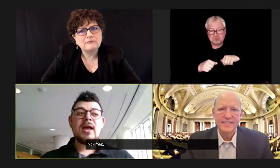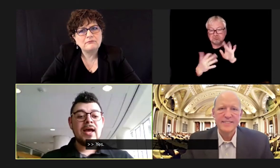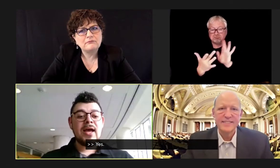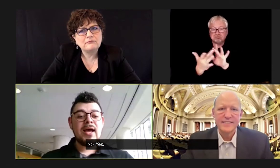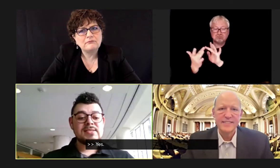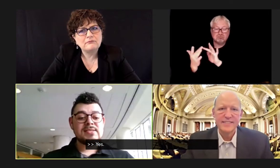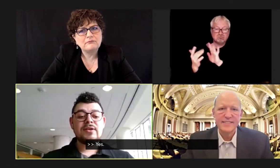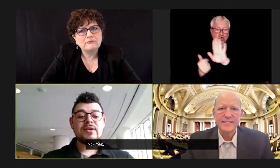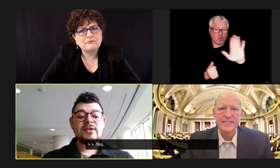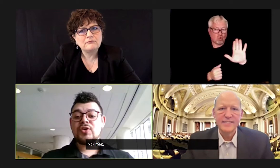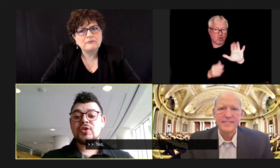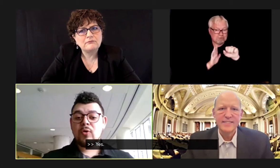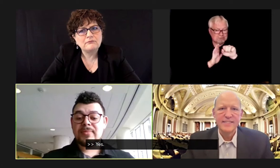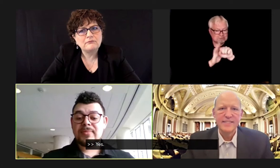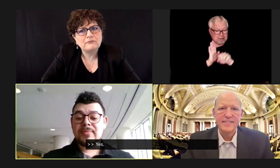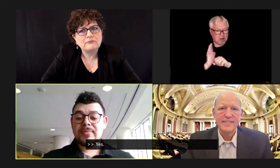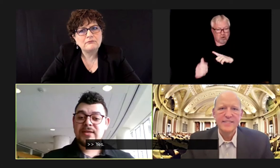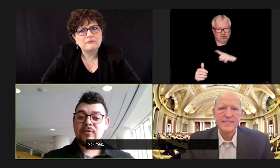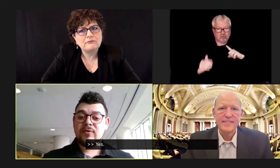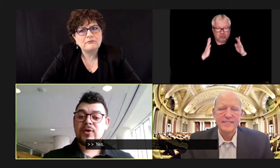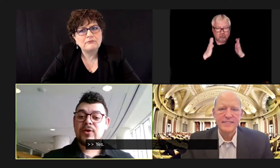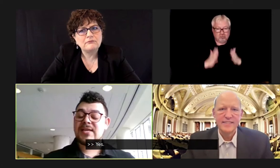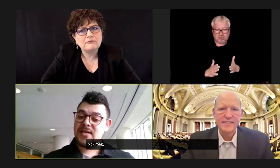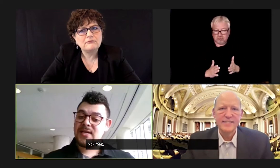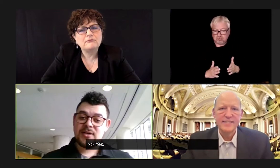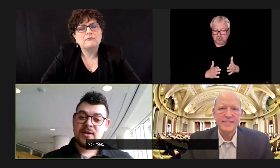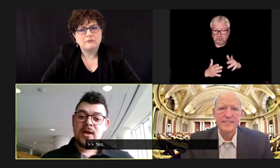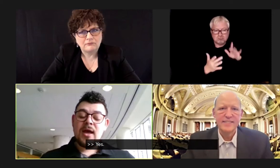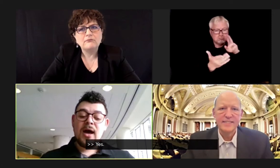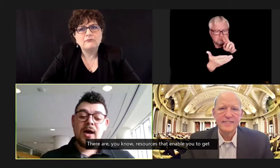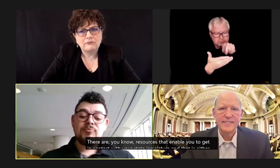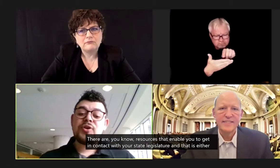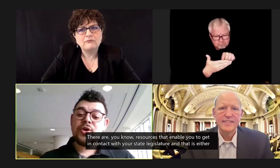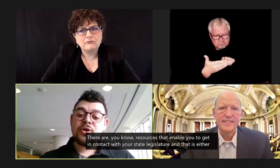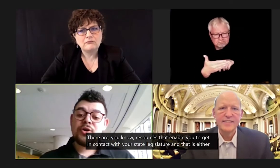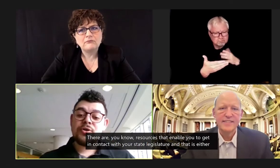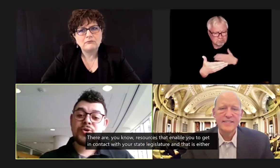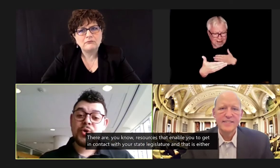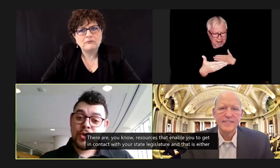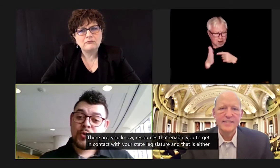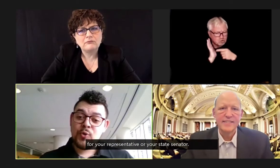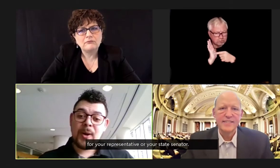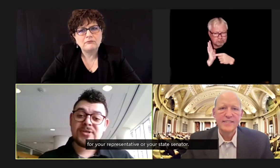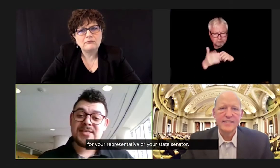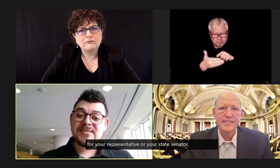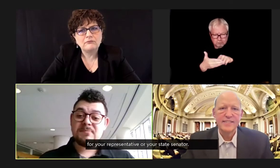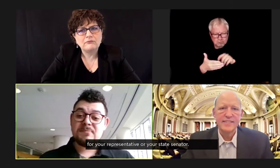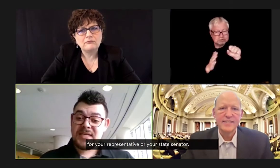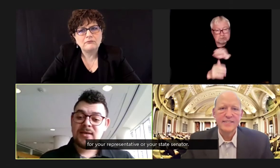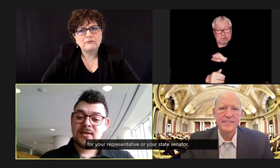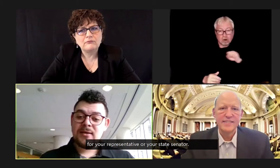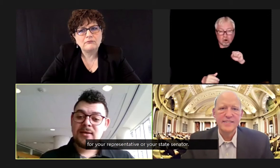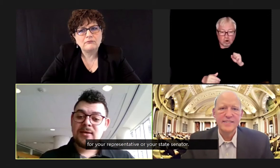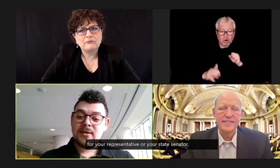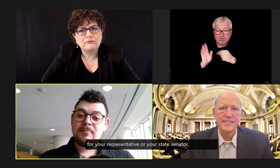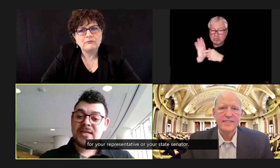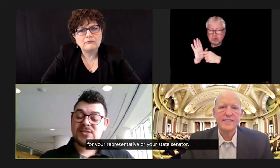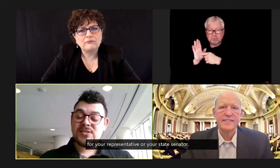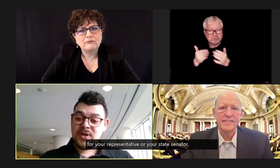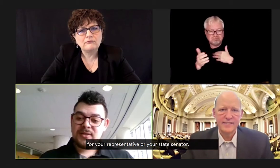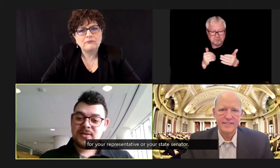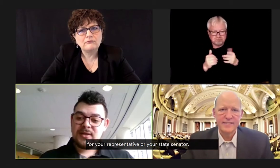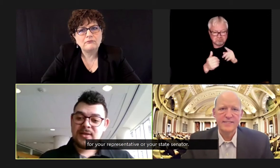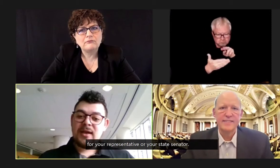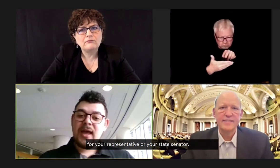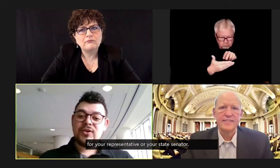And that is either for your representative or your state senator. You can go to Who Represents Me,